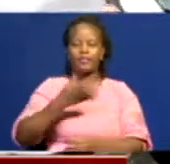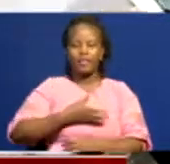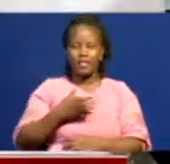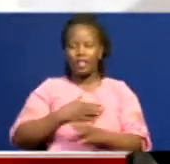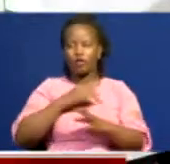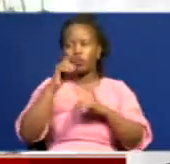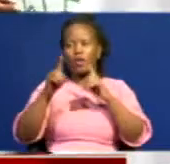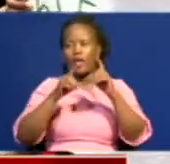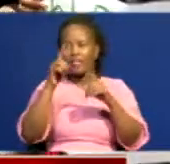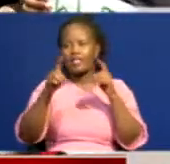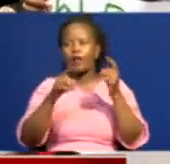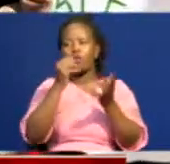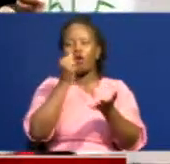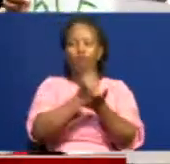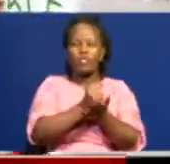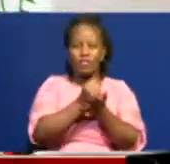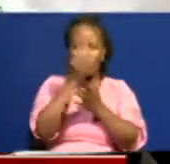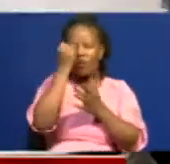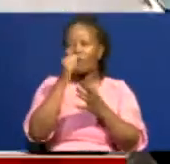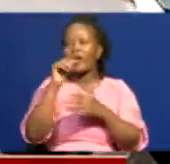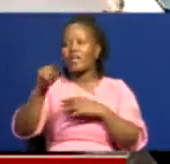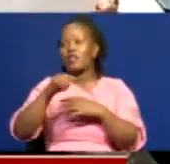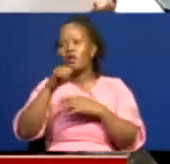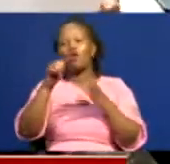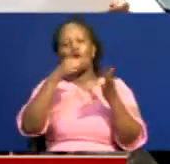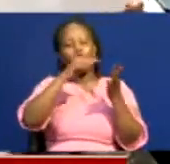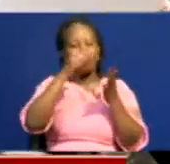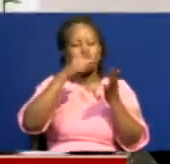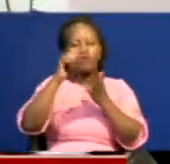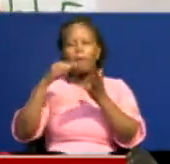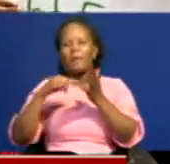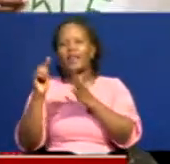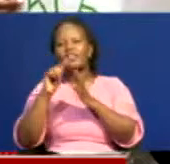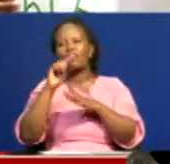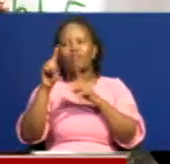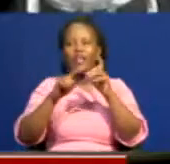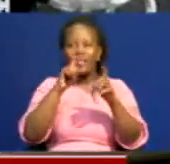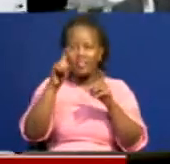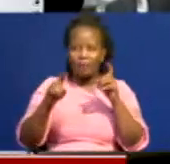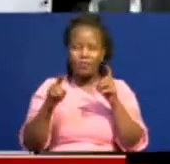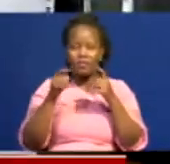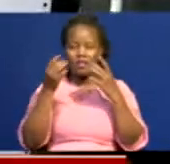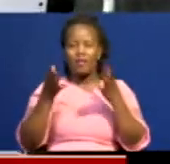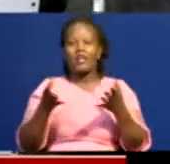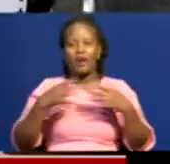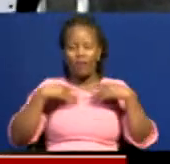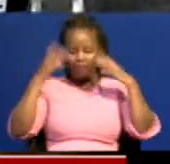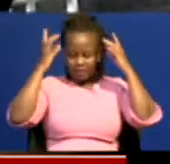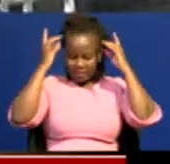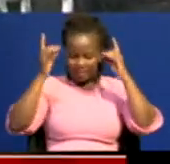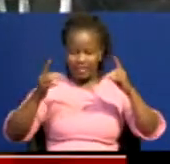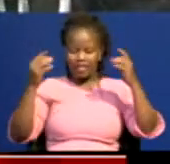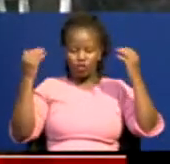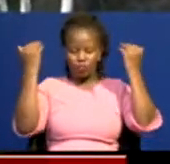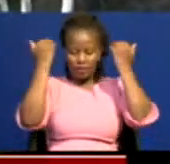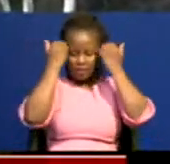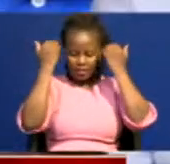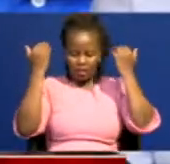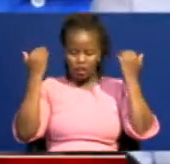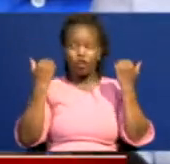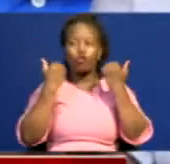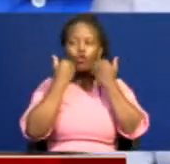headquarters over irregular marking of the KCP examination, they have sought legal action at the Milimani High